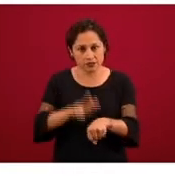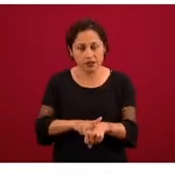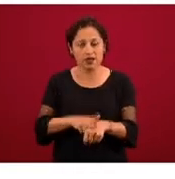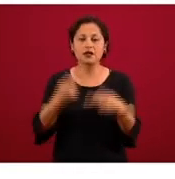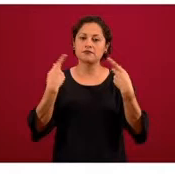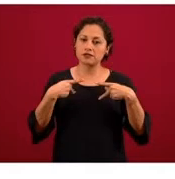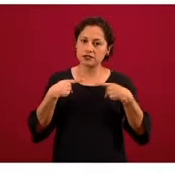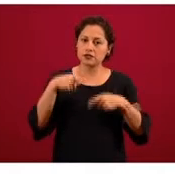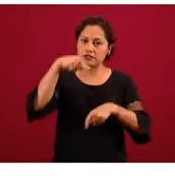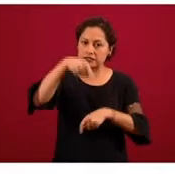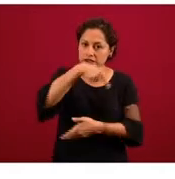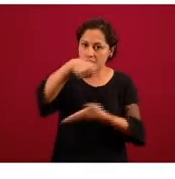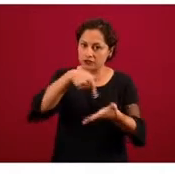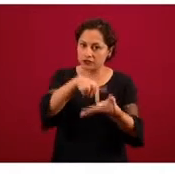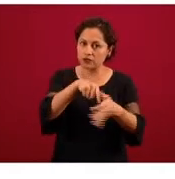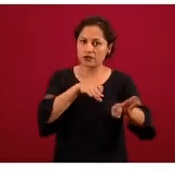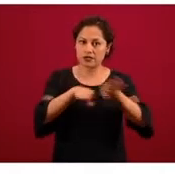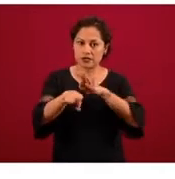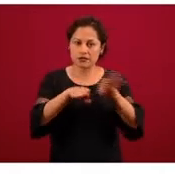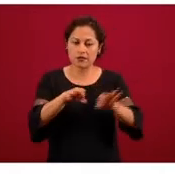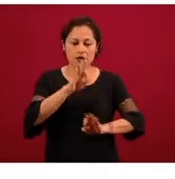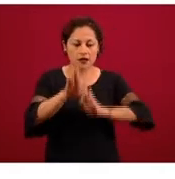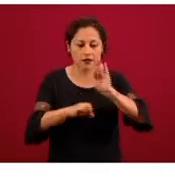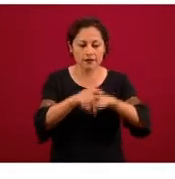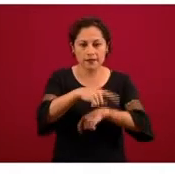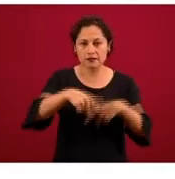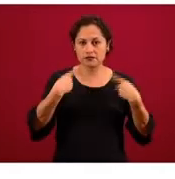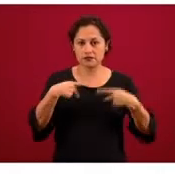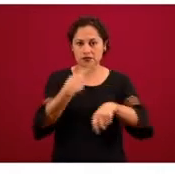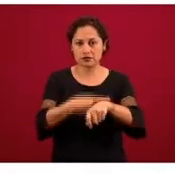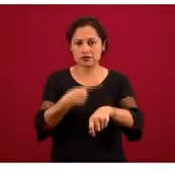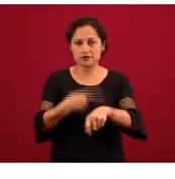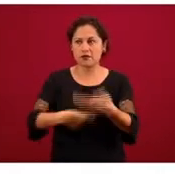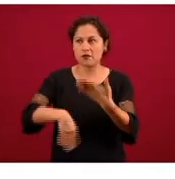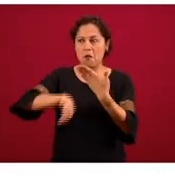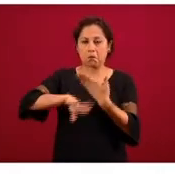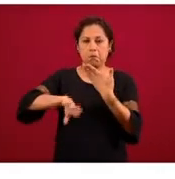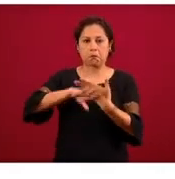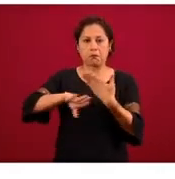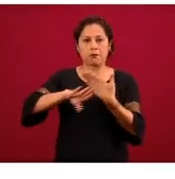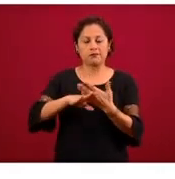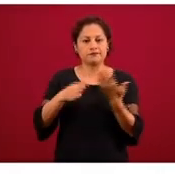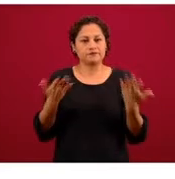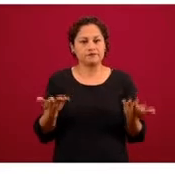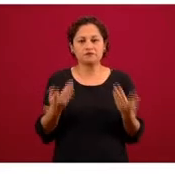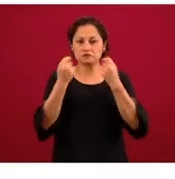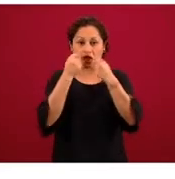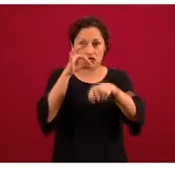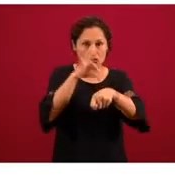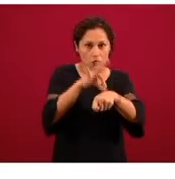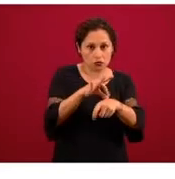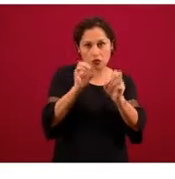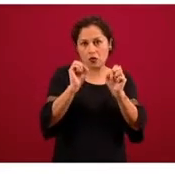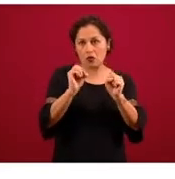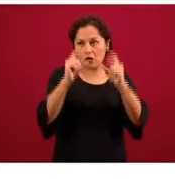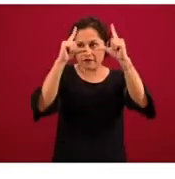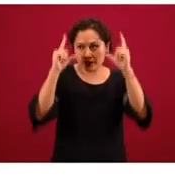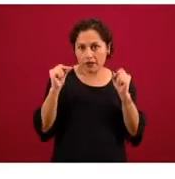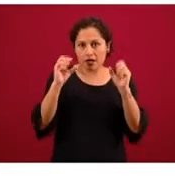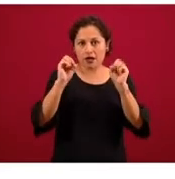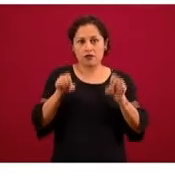And these people are attacking health professionals who are taking care of people with COVID, or even without